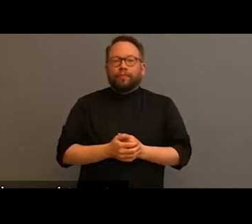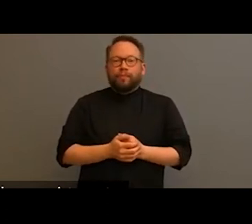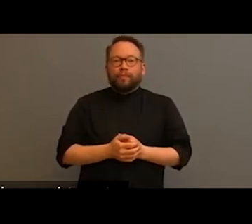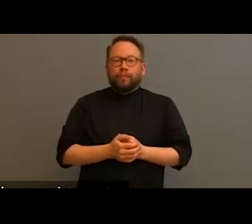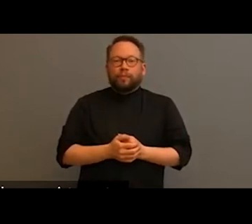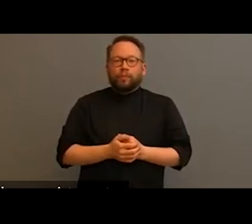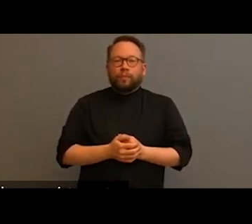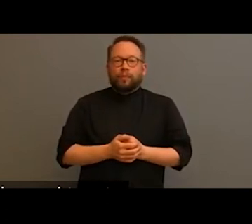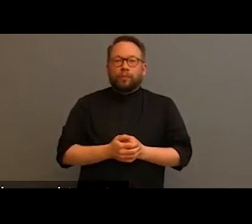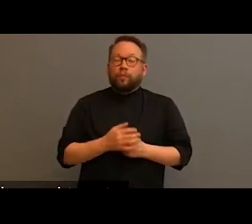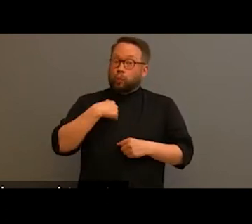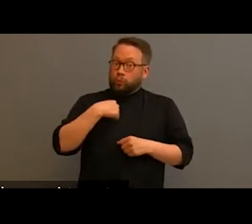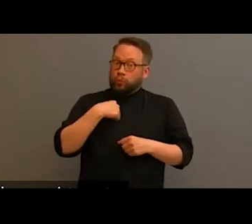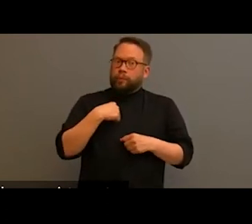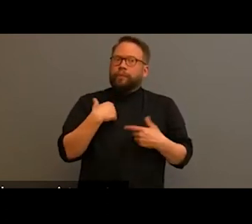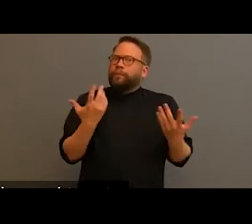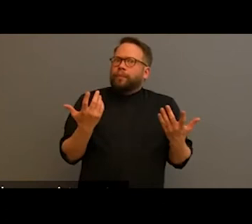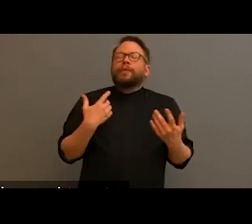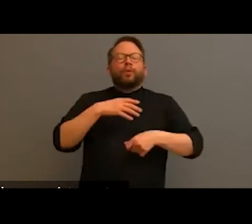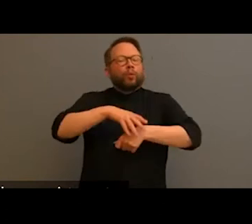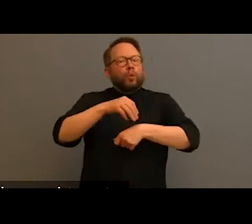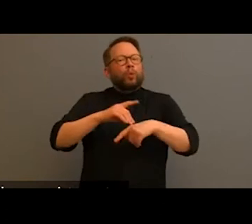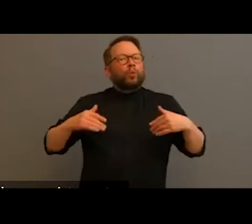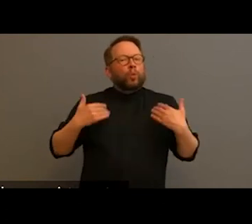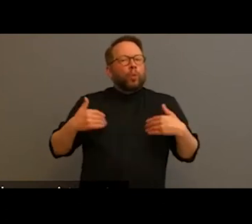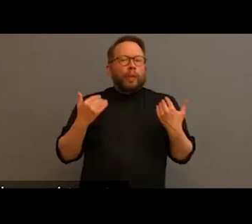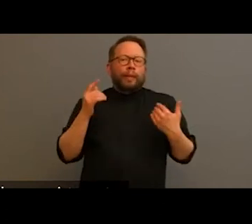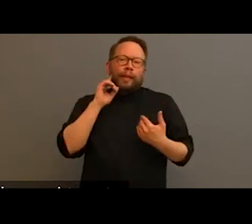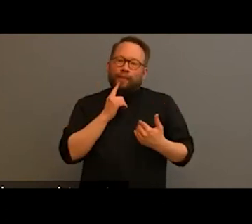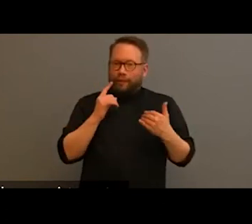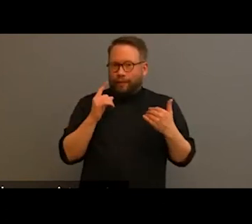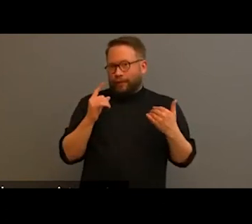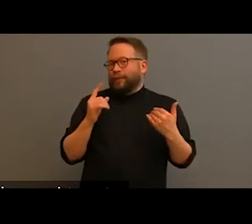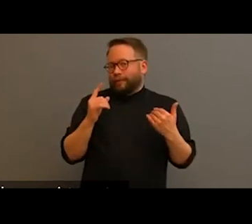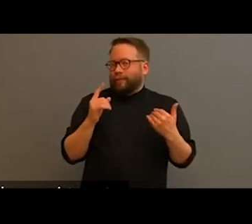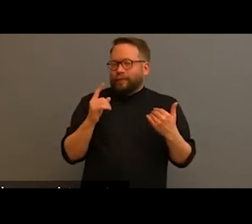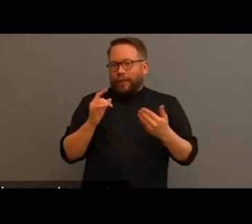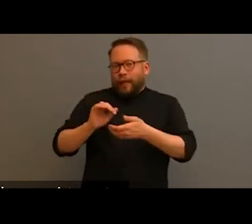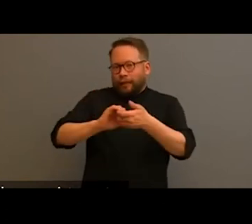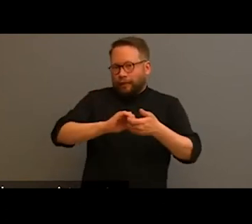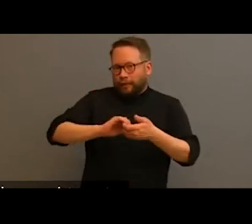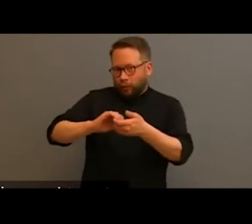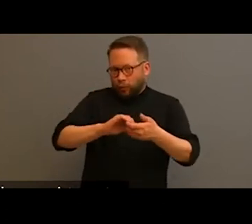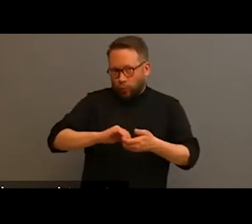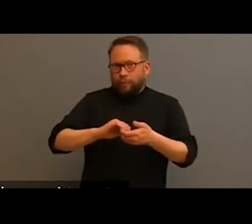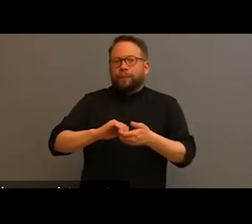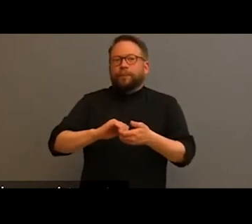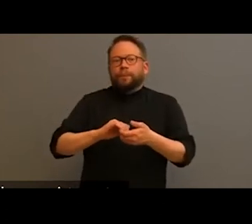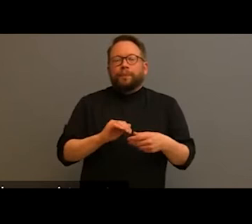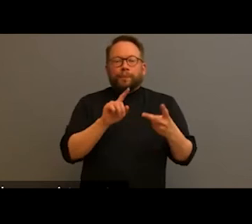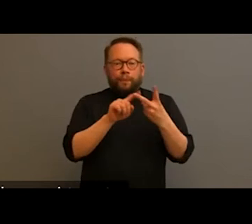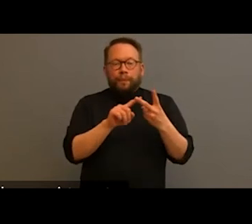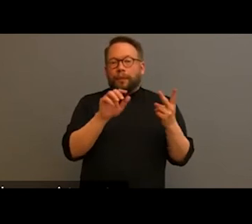Swedish Youth National Association of the Deaf. In the middle, we have Saman Baram. He's from